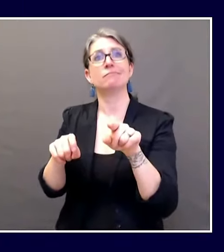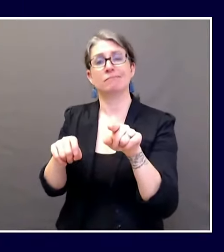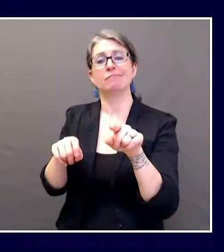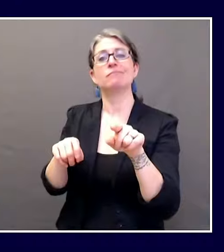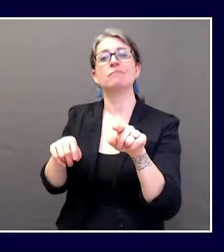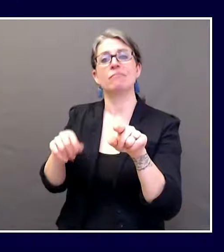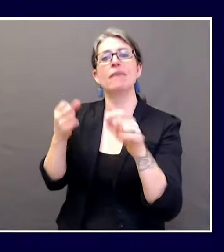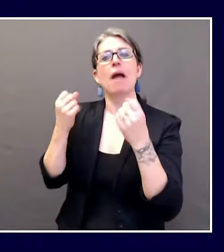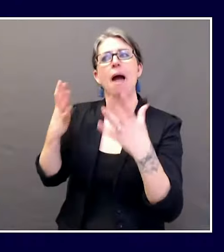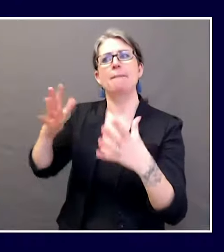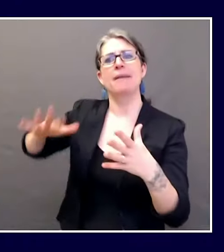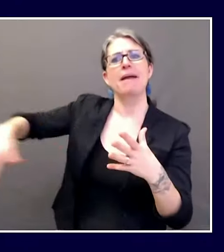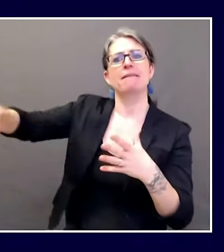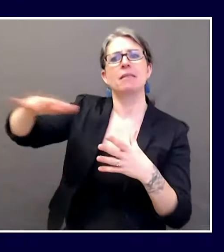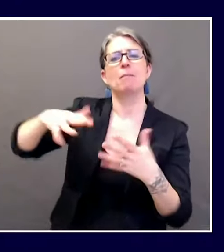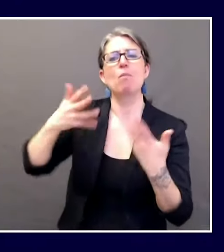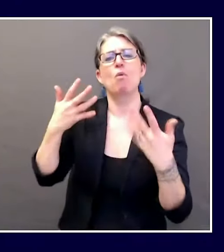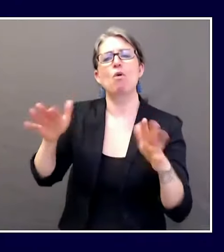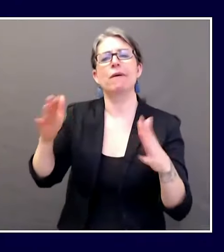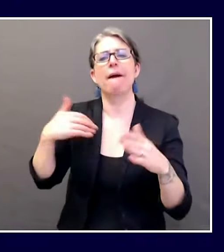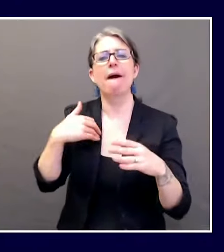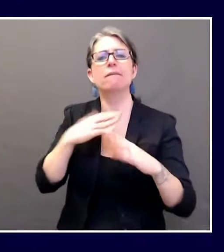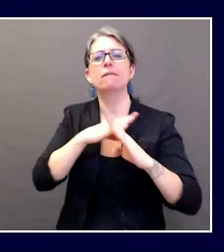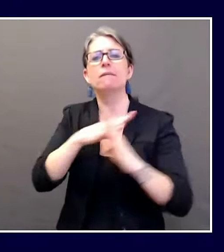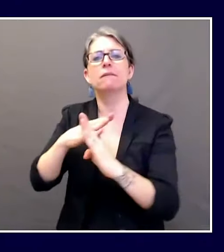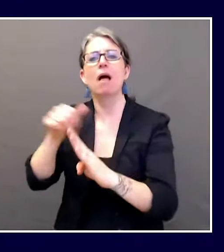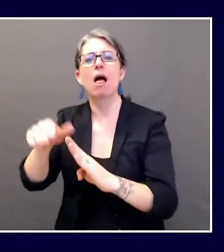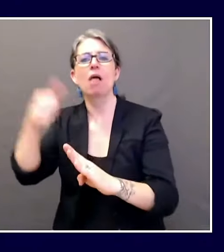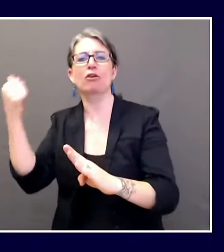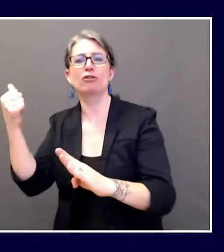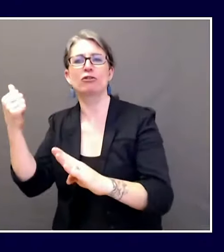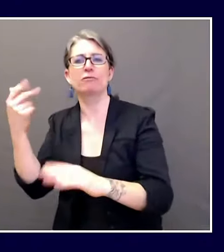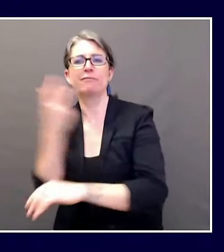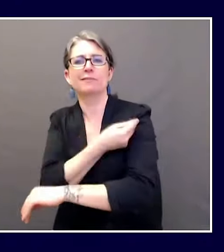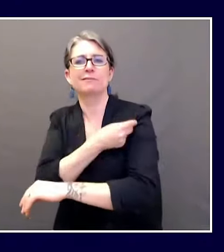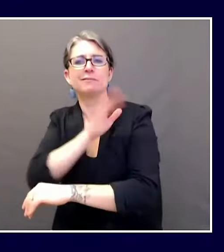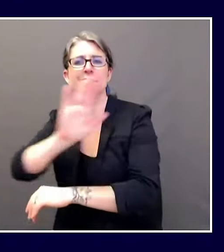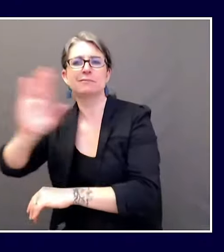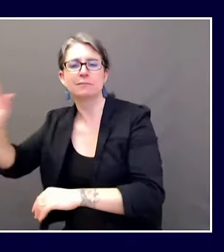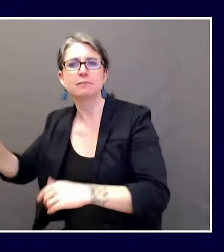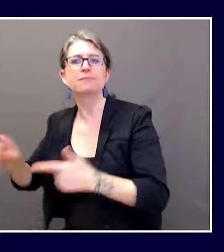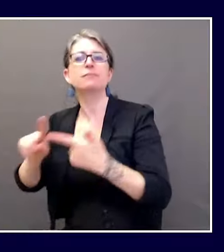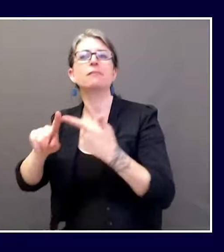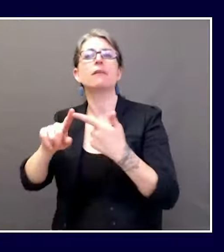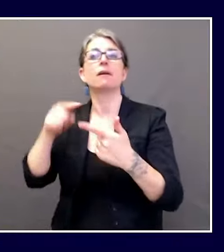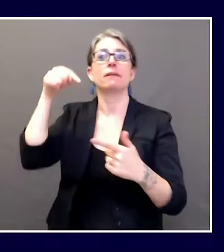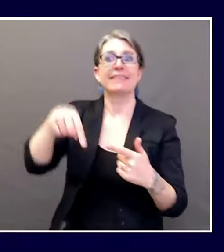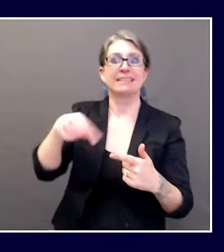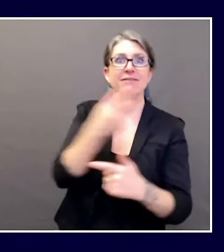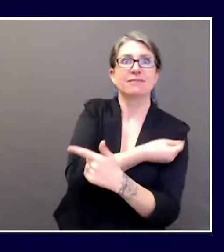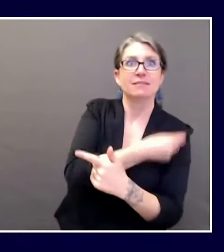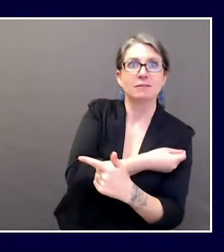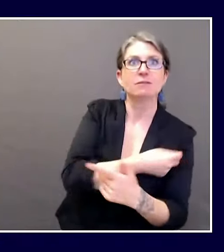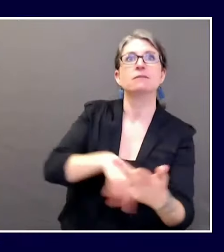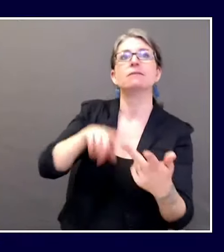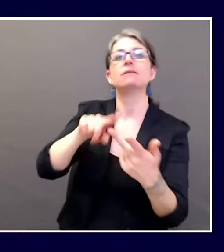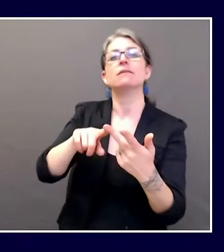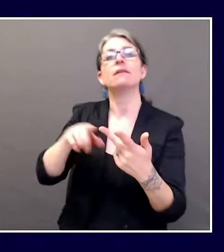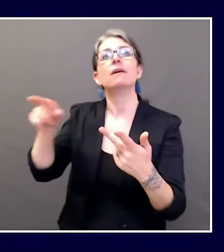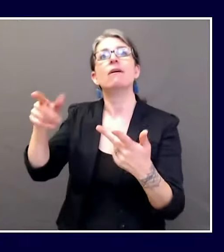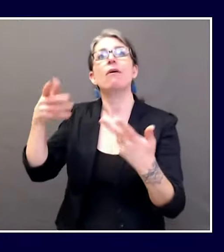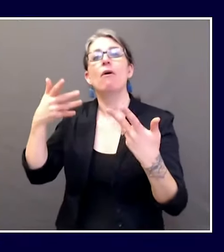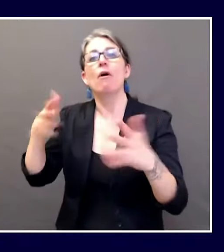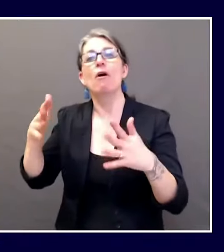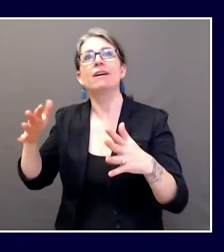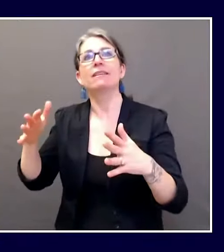from having been naturally infected with COVID, so-called natural immunity. In both Israel, as well as you mentioned, the